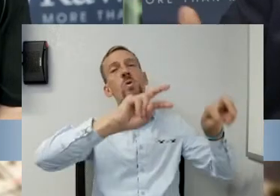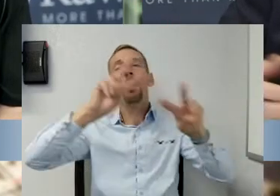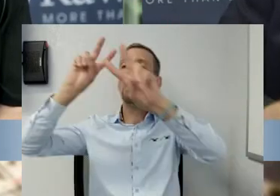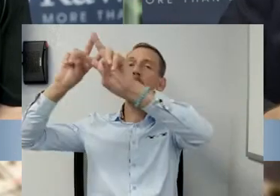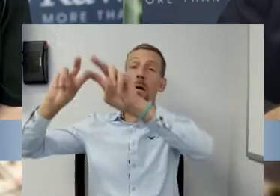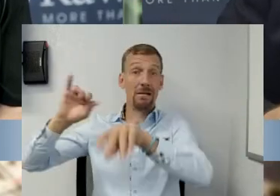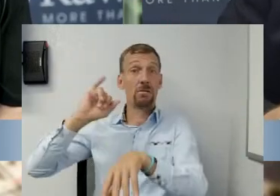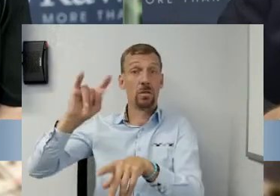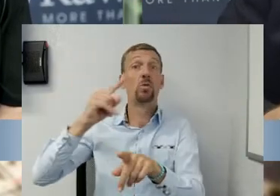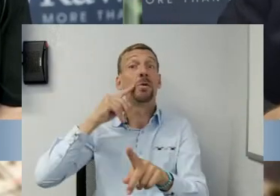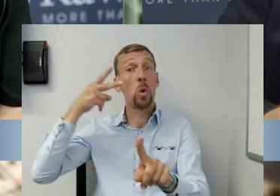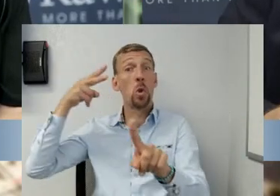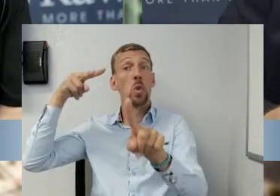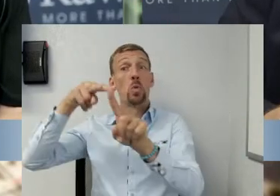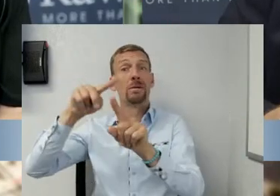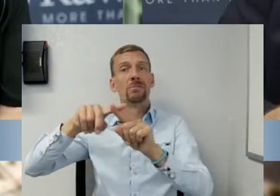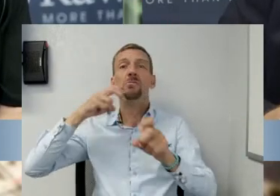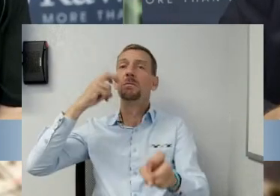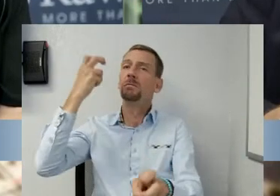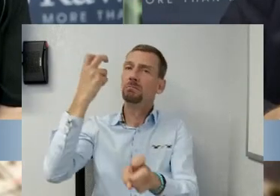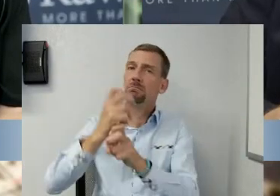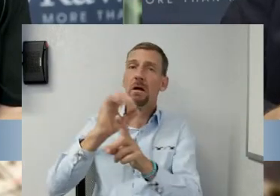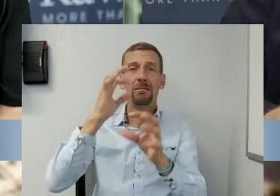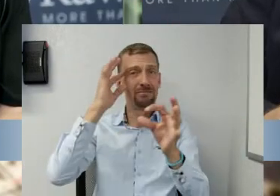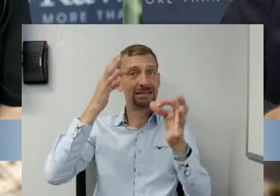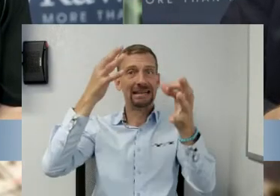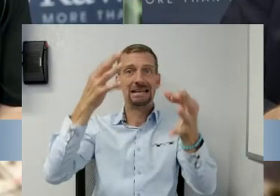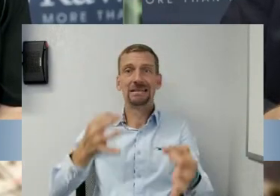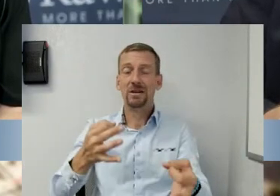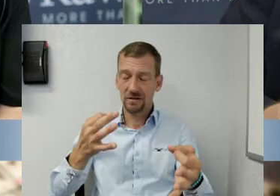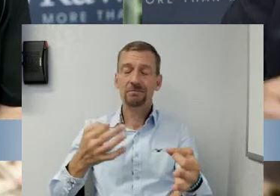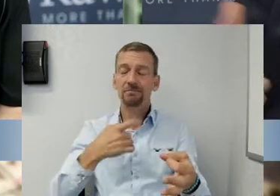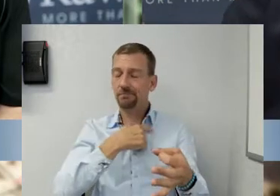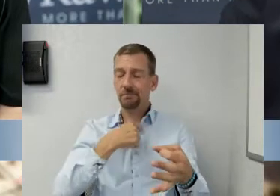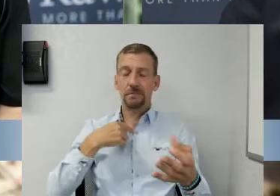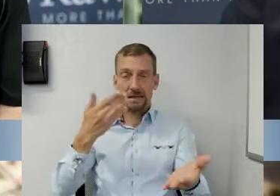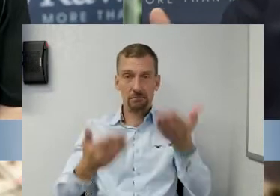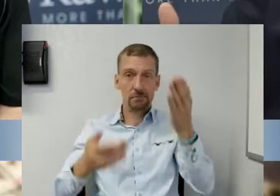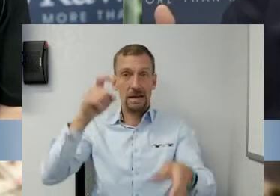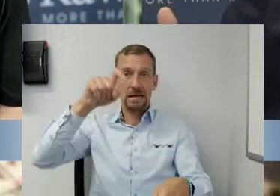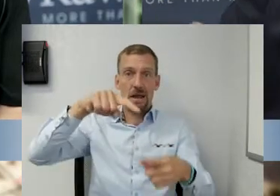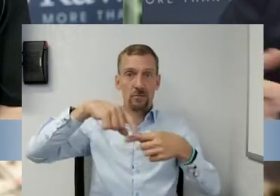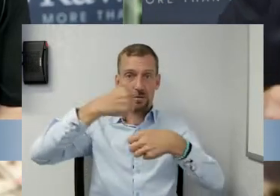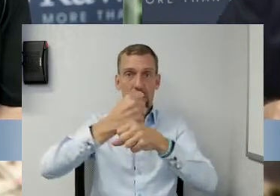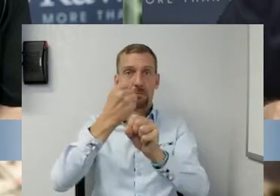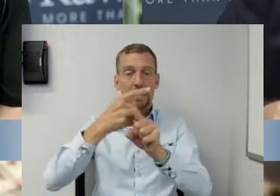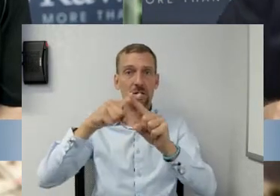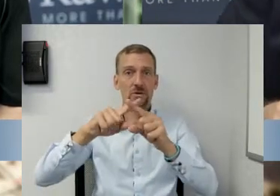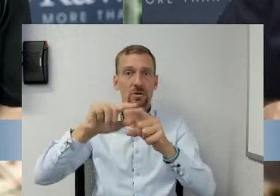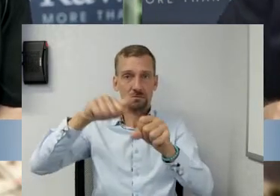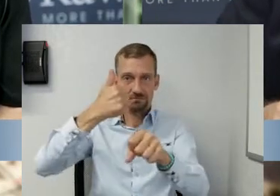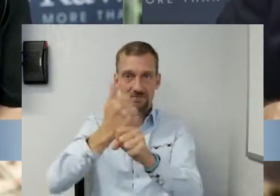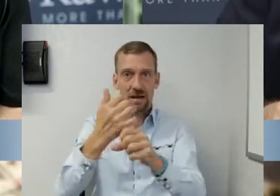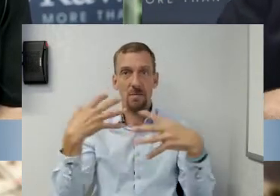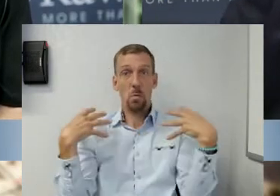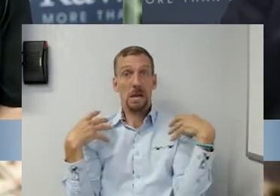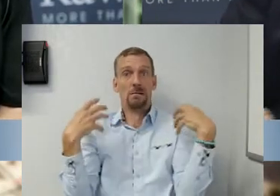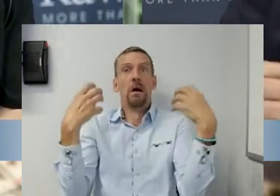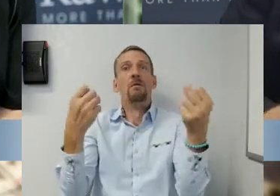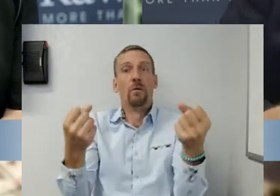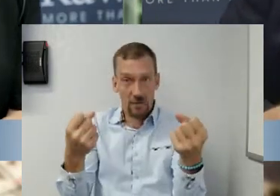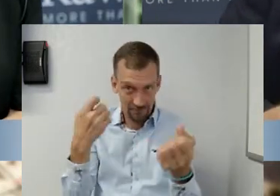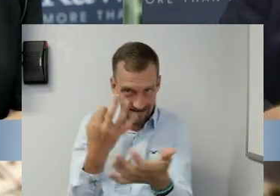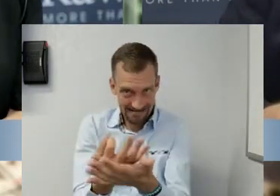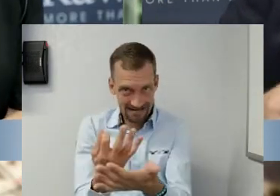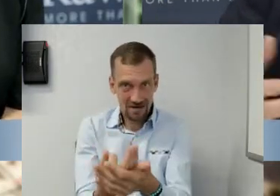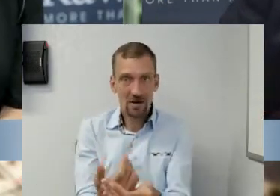hard decisions that might have to be made to affect that recovery you're kind of talking about. Great to